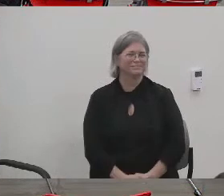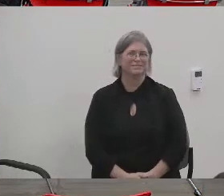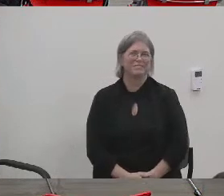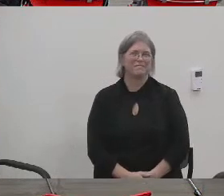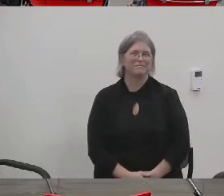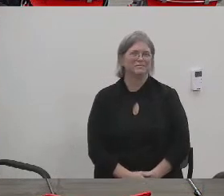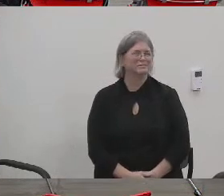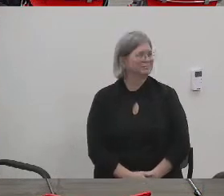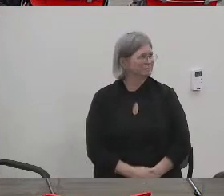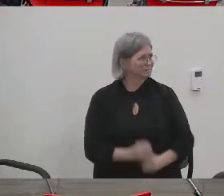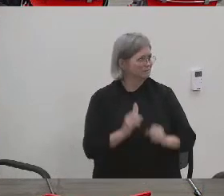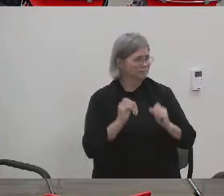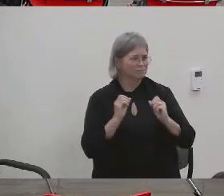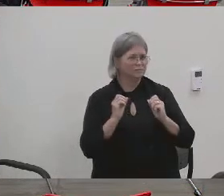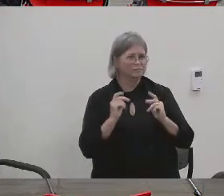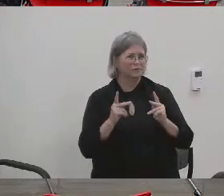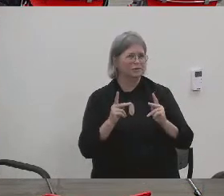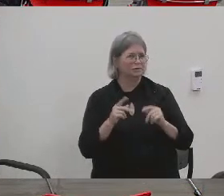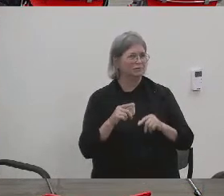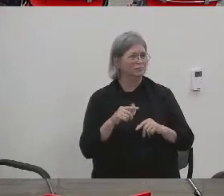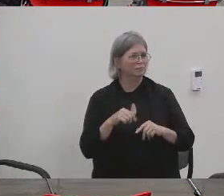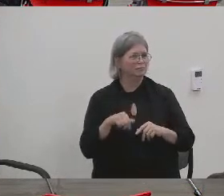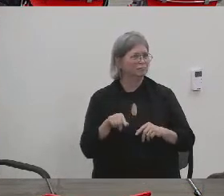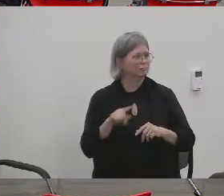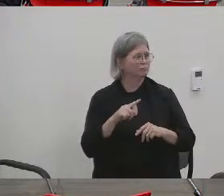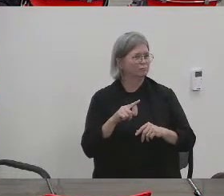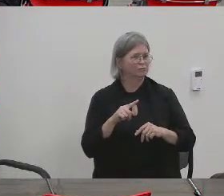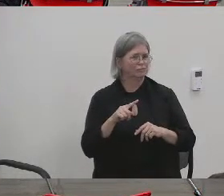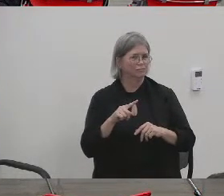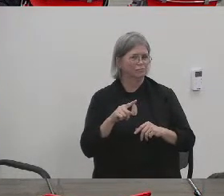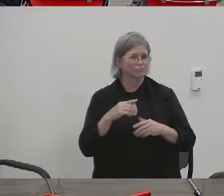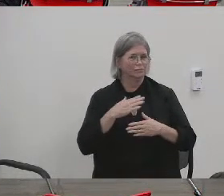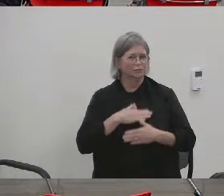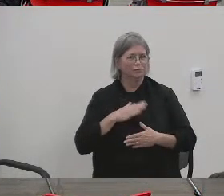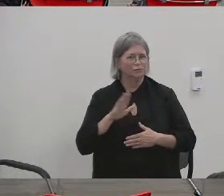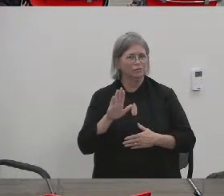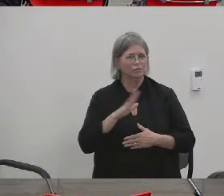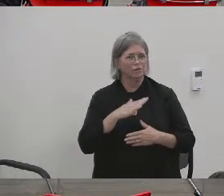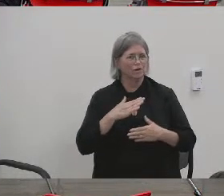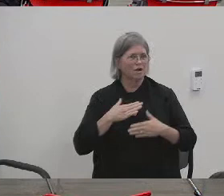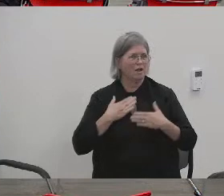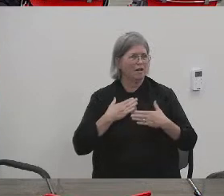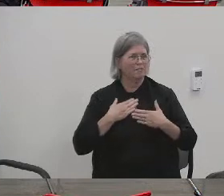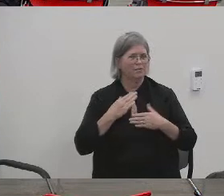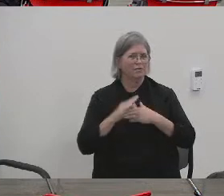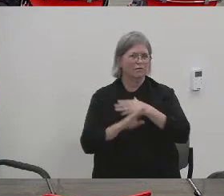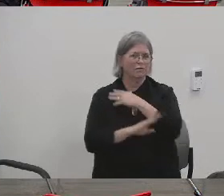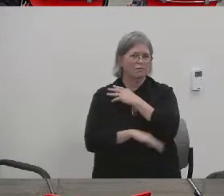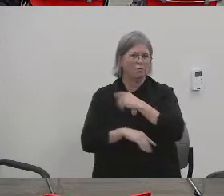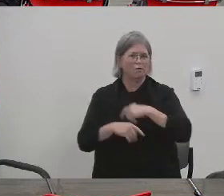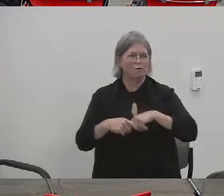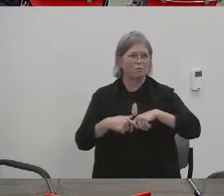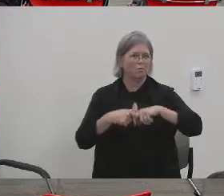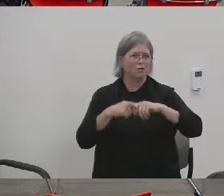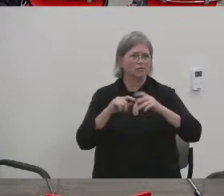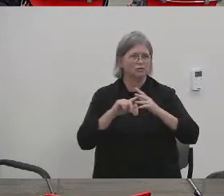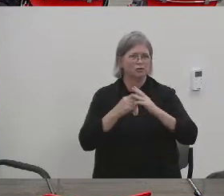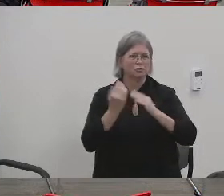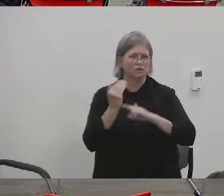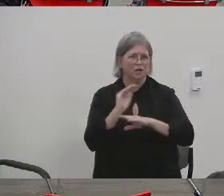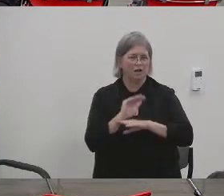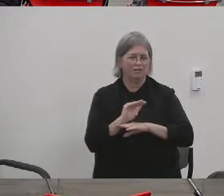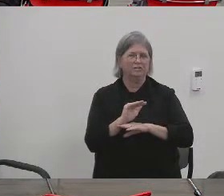Okay, I want to wish those that are able to enjoy a happy fall break, which started this evening,